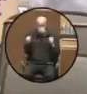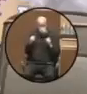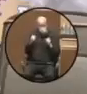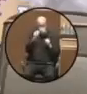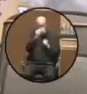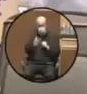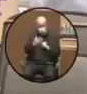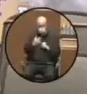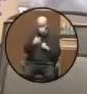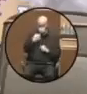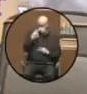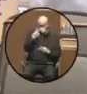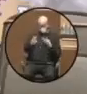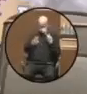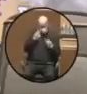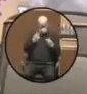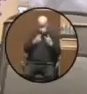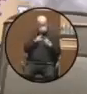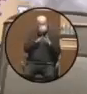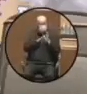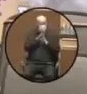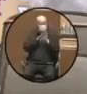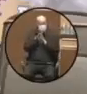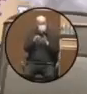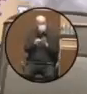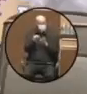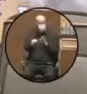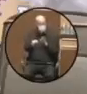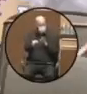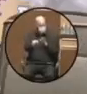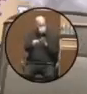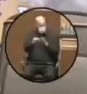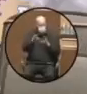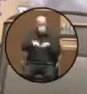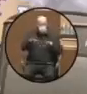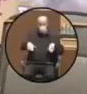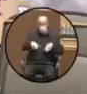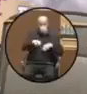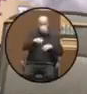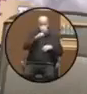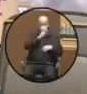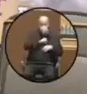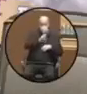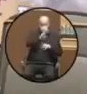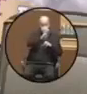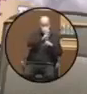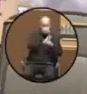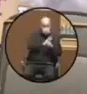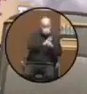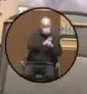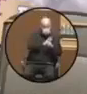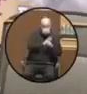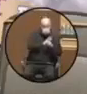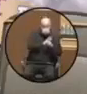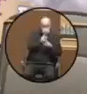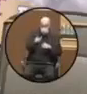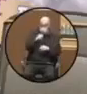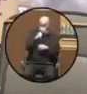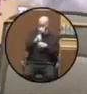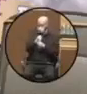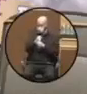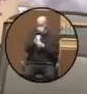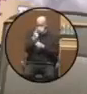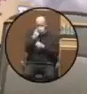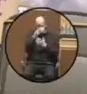I'm witnessing developmental delays in children ranging from as young as 6 months old. They're not making eye contact. They're